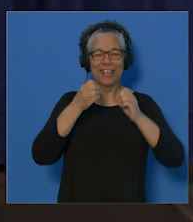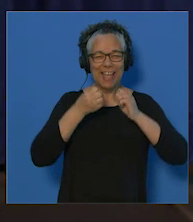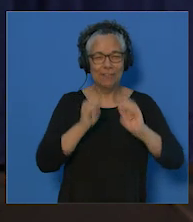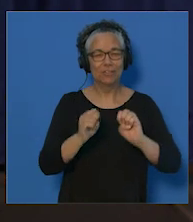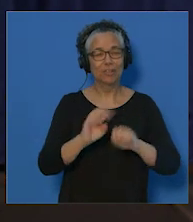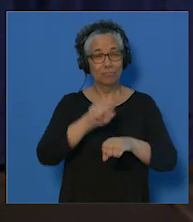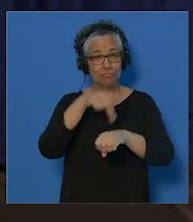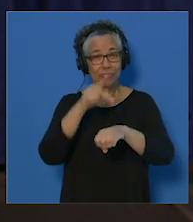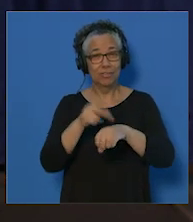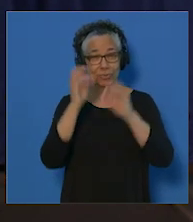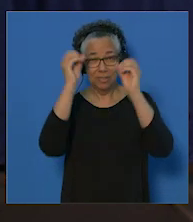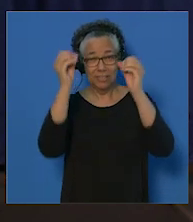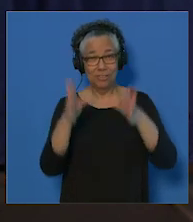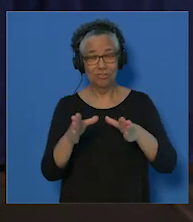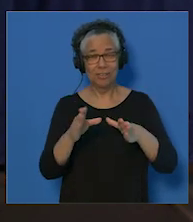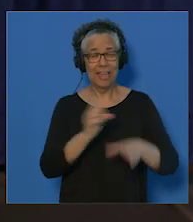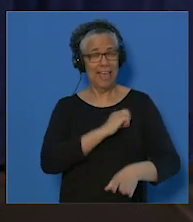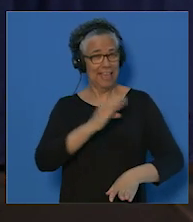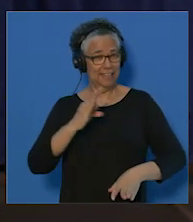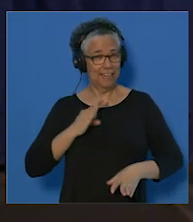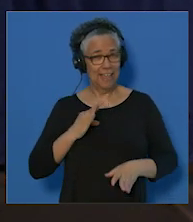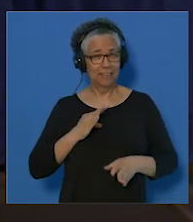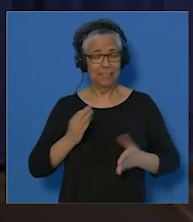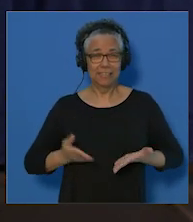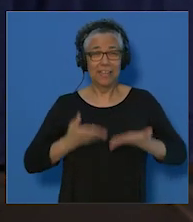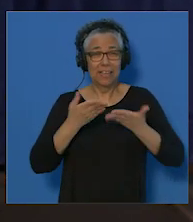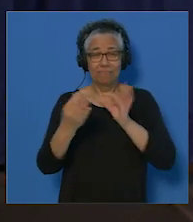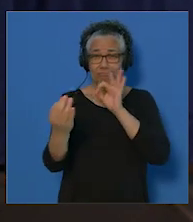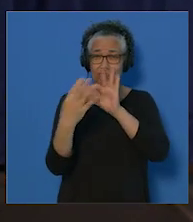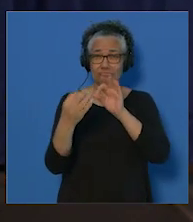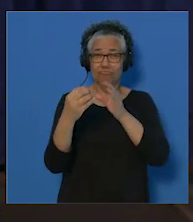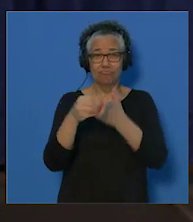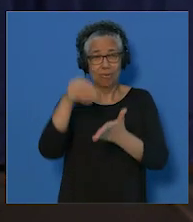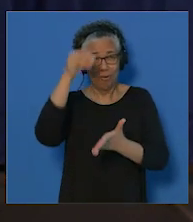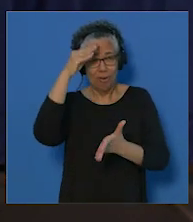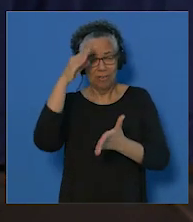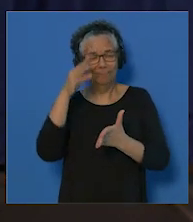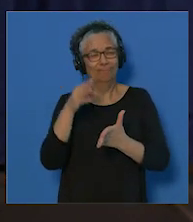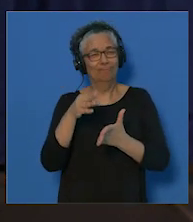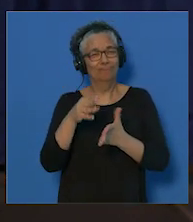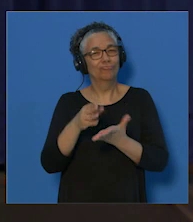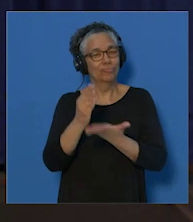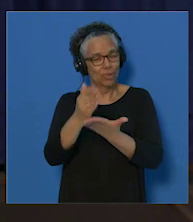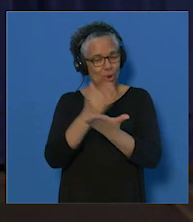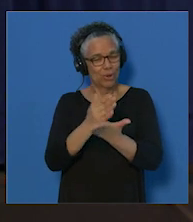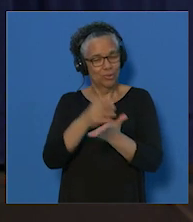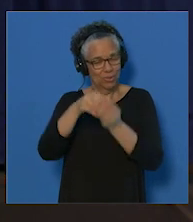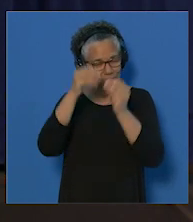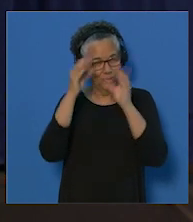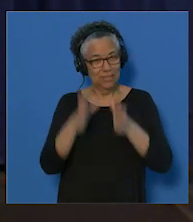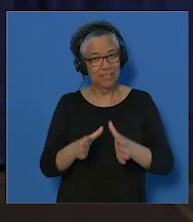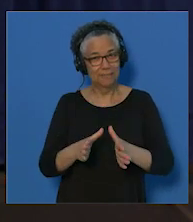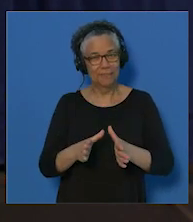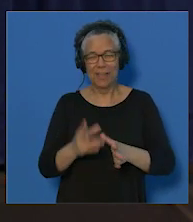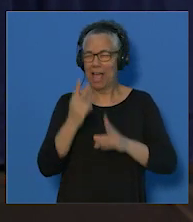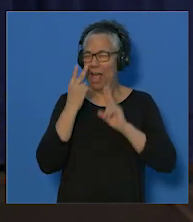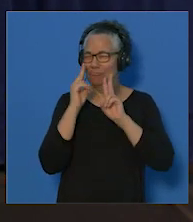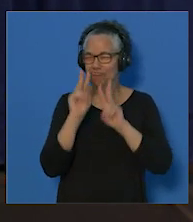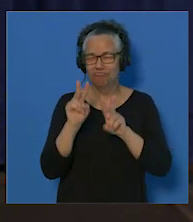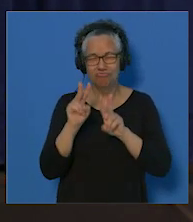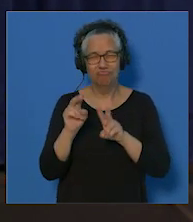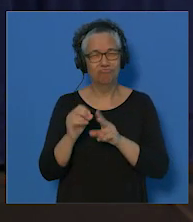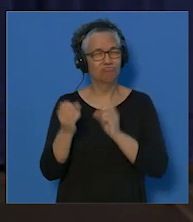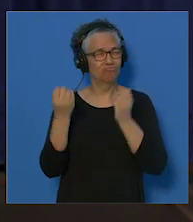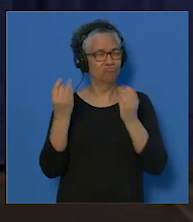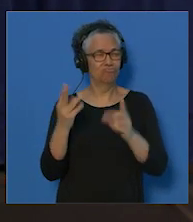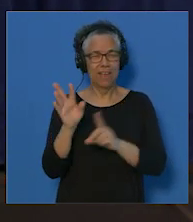teachers, and staff as they deliver remote learning experiences to our students. I have seen several videos and WhatsApp